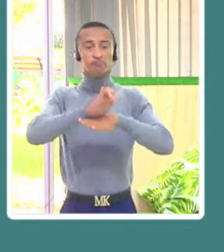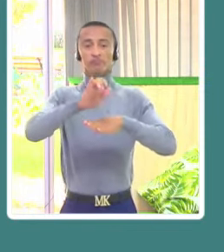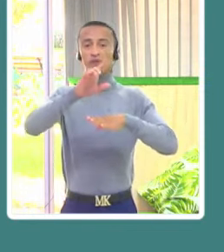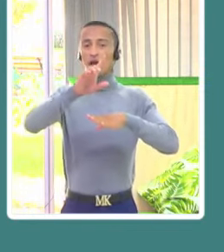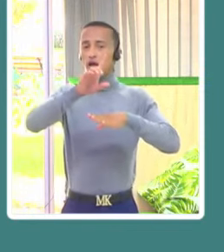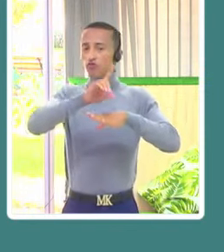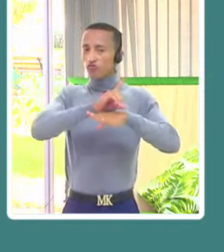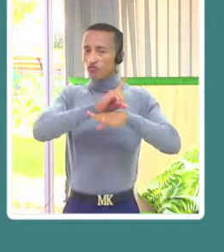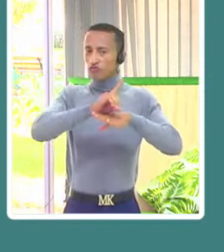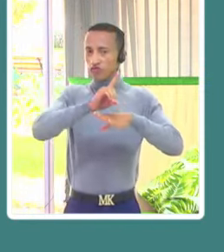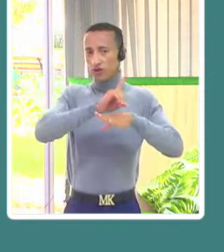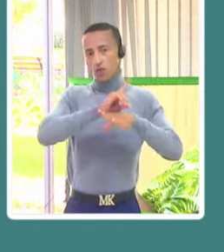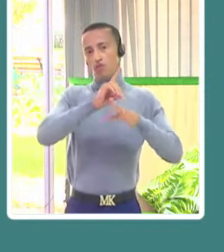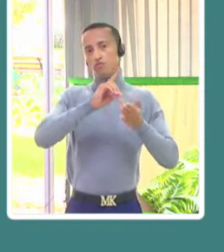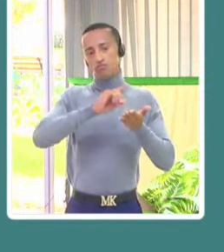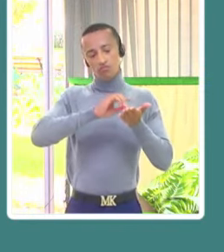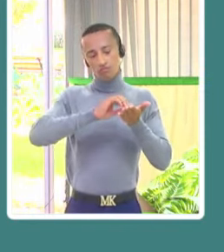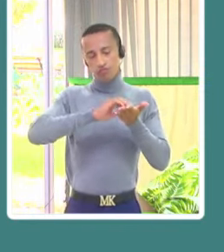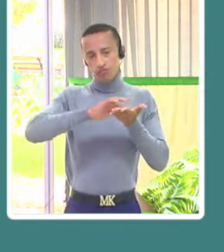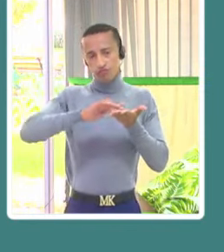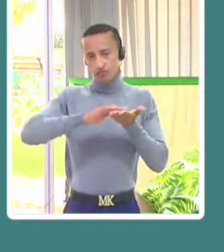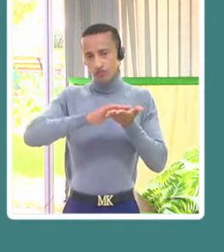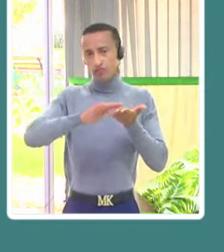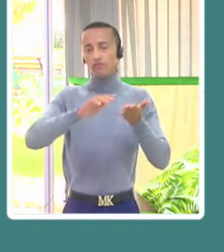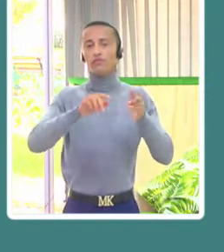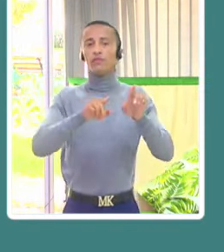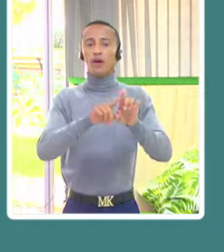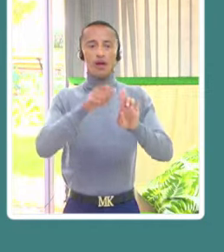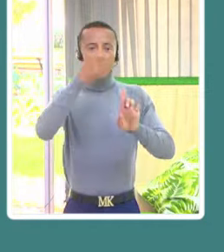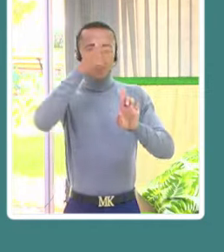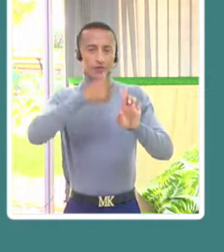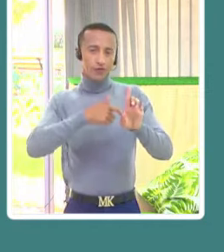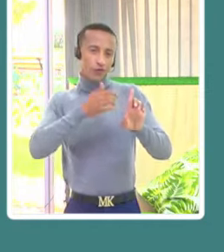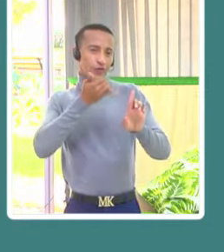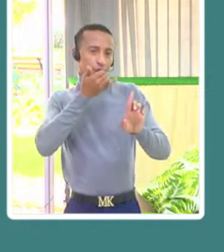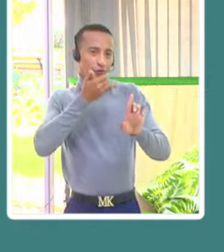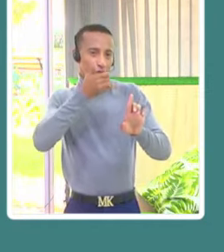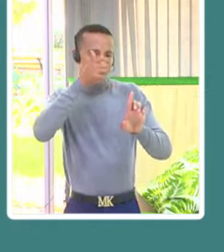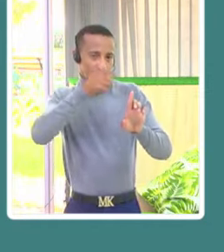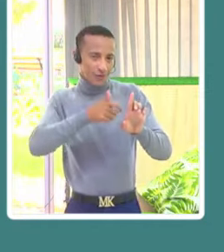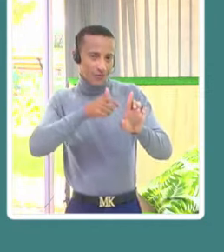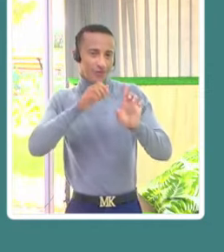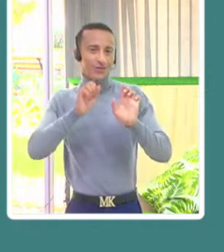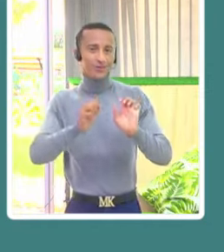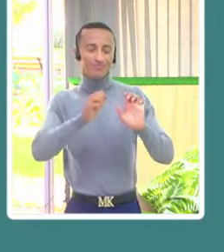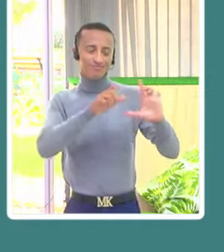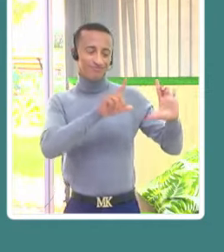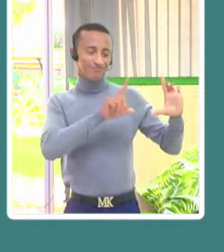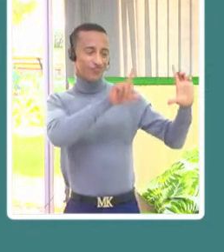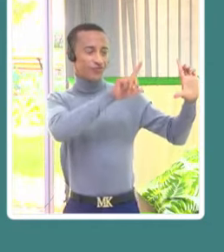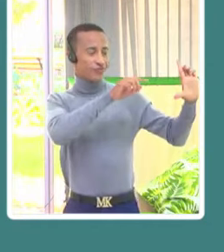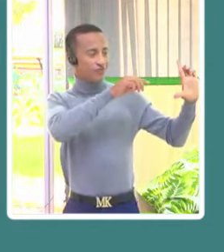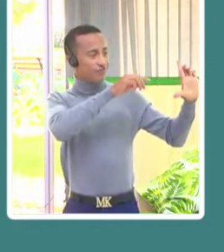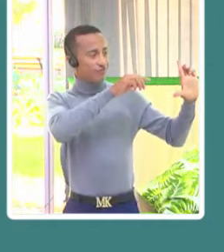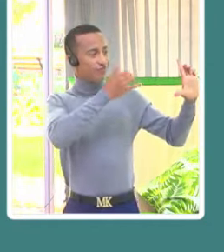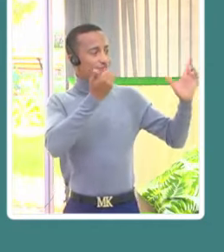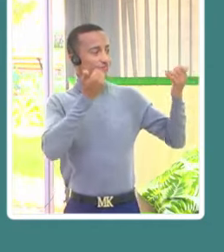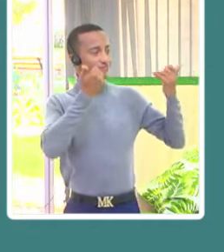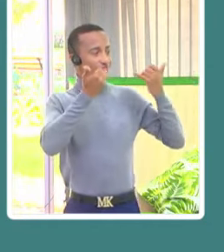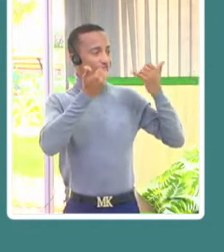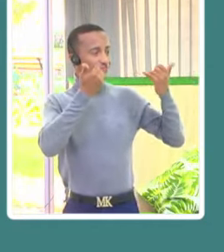change. I'm not a very good visual graphics person, but so it's essentially about three things, and I'll speed up a little